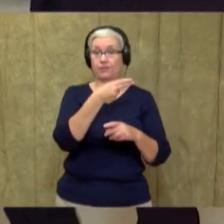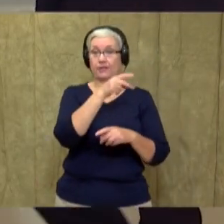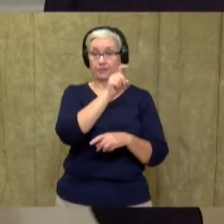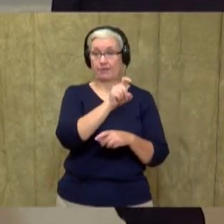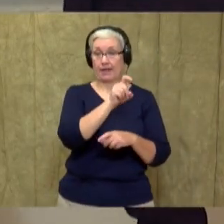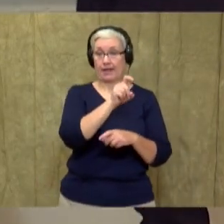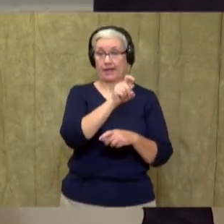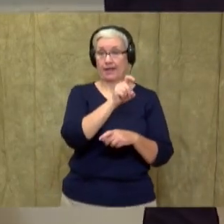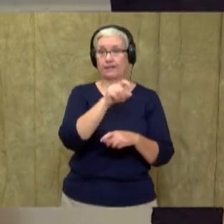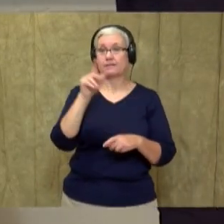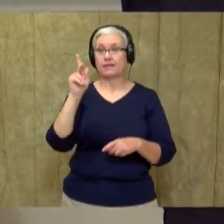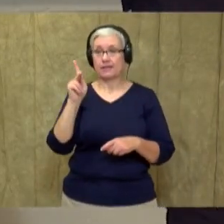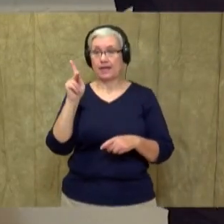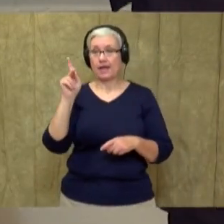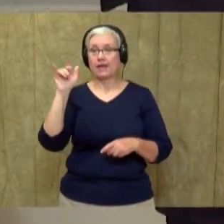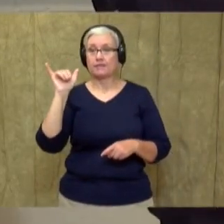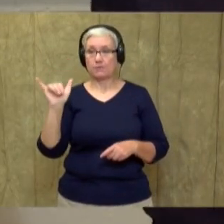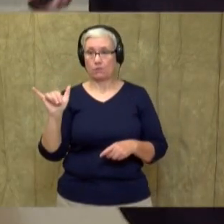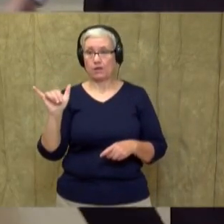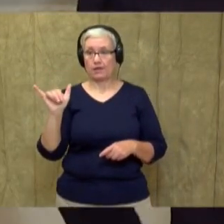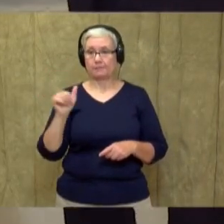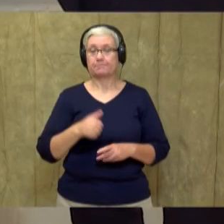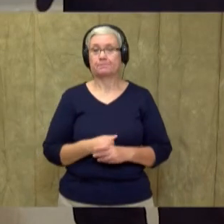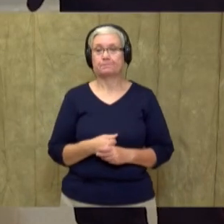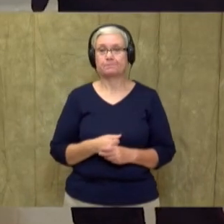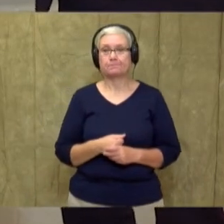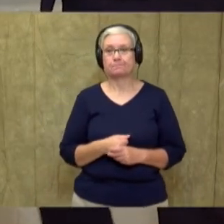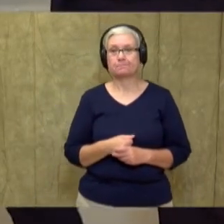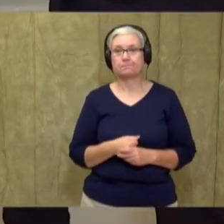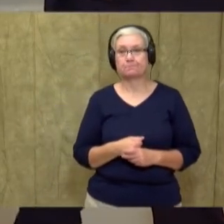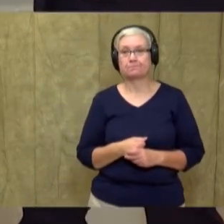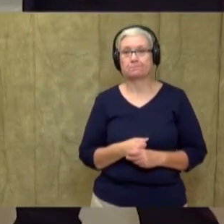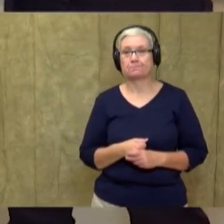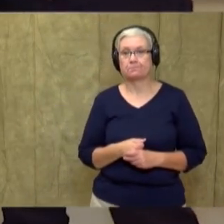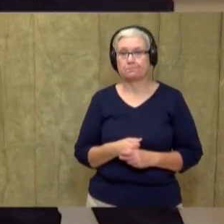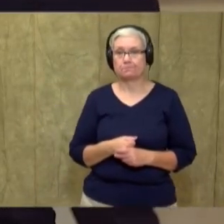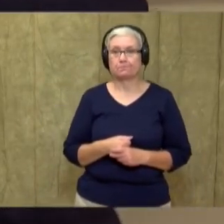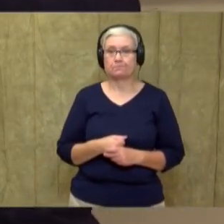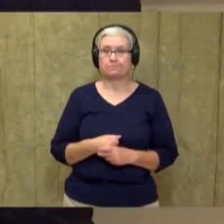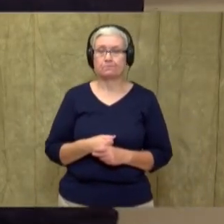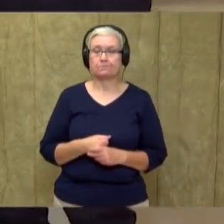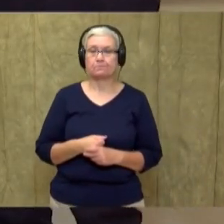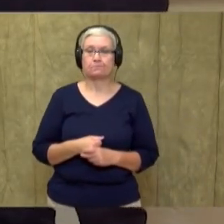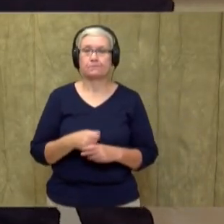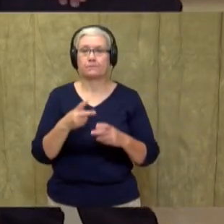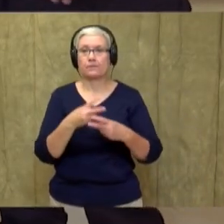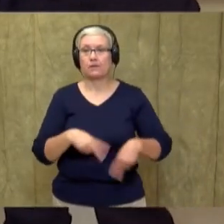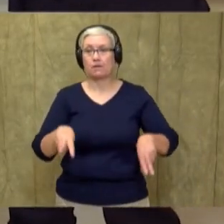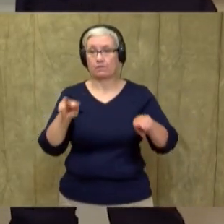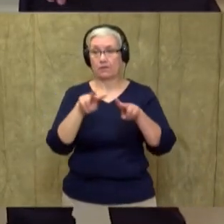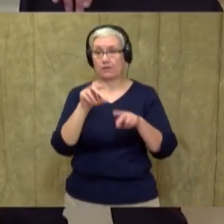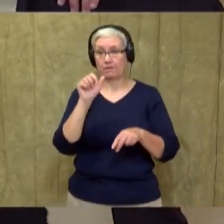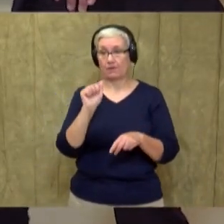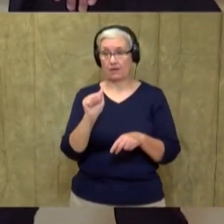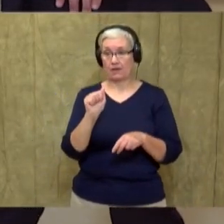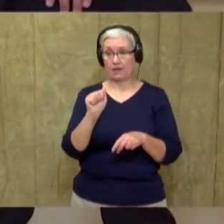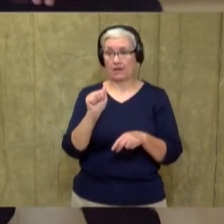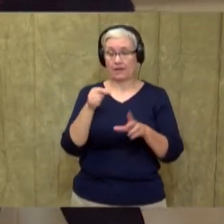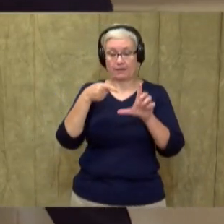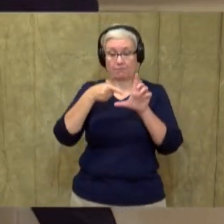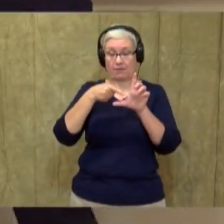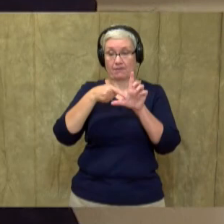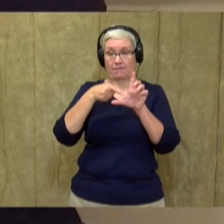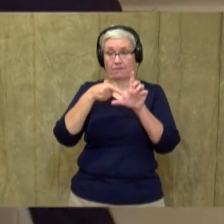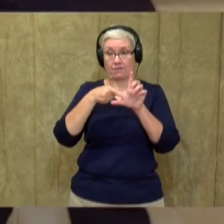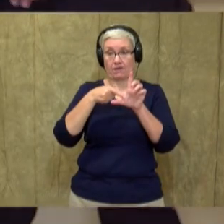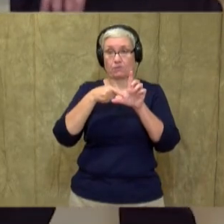k, respectively. When I'm looking at the value of a, we know that it describes whether or not that vertex is going to